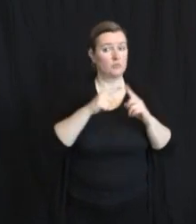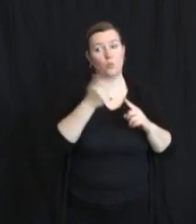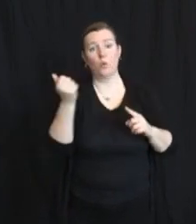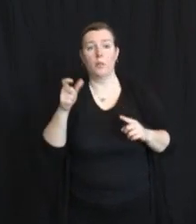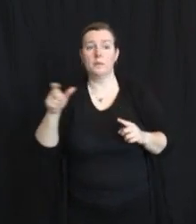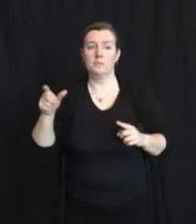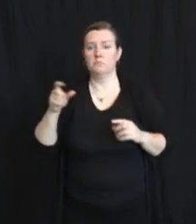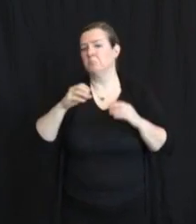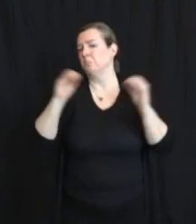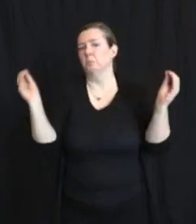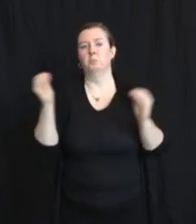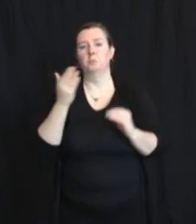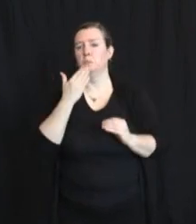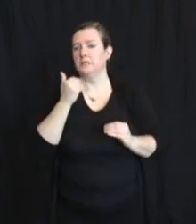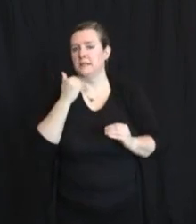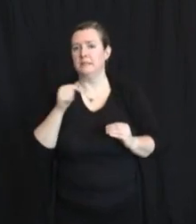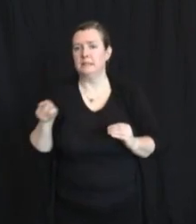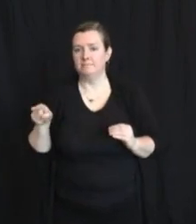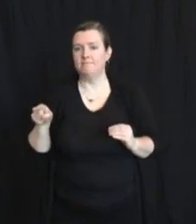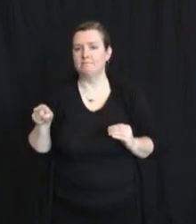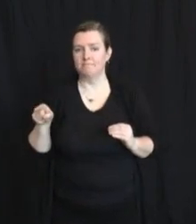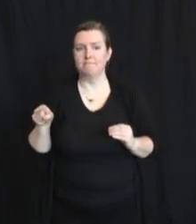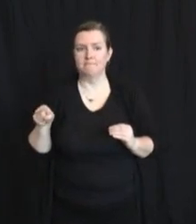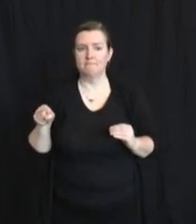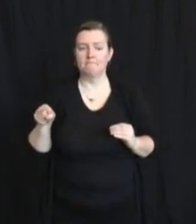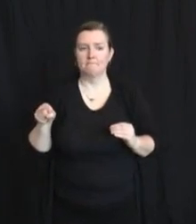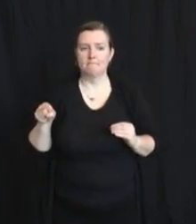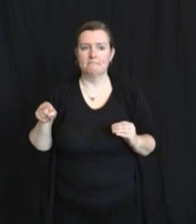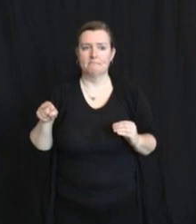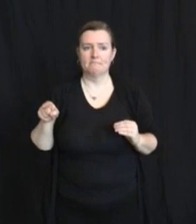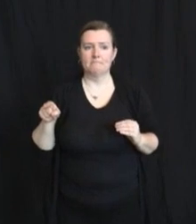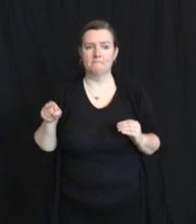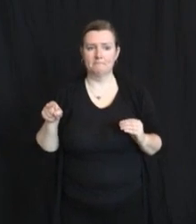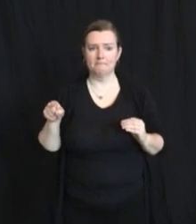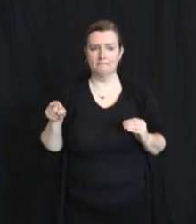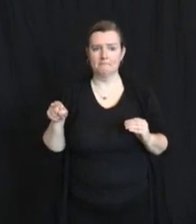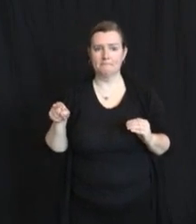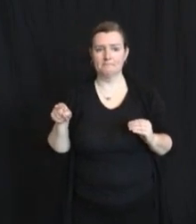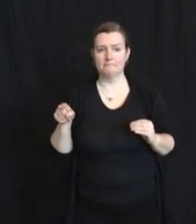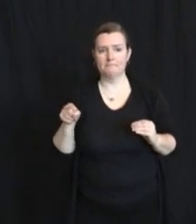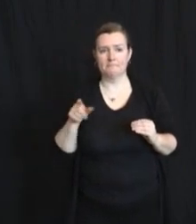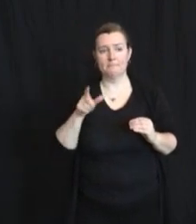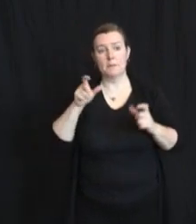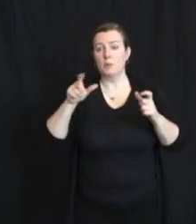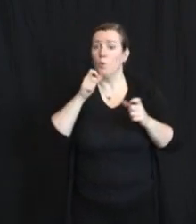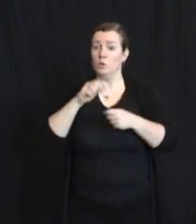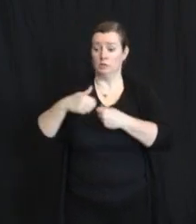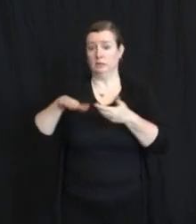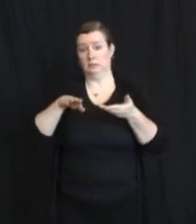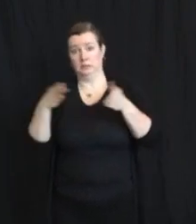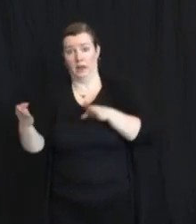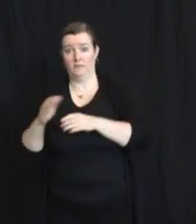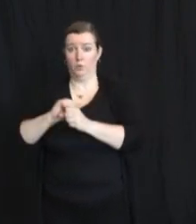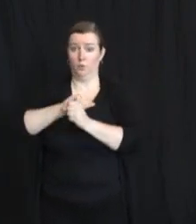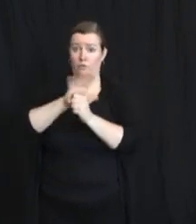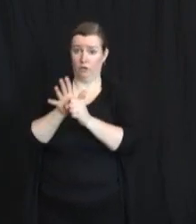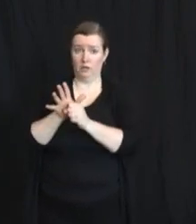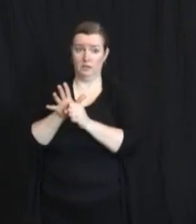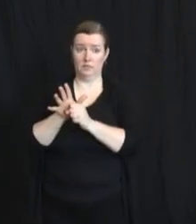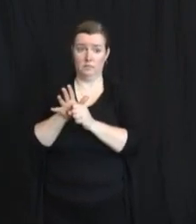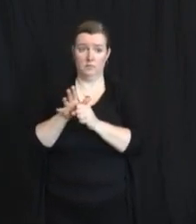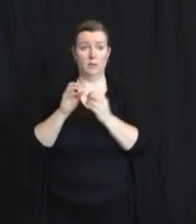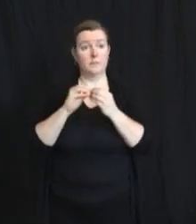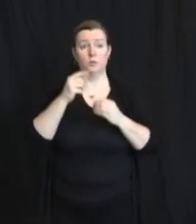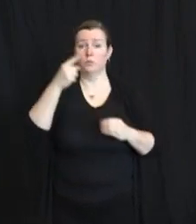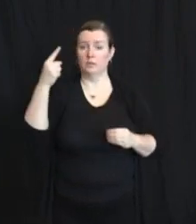diabetes. Of our COVID-19 deaths, the breakdown of underlying conditions is as follows. Heart disease,